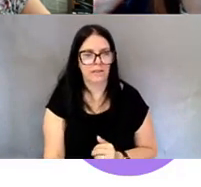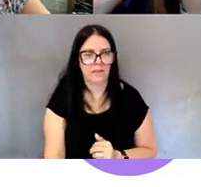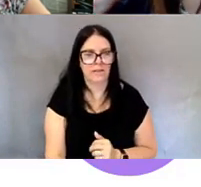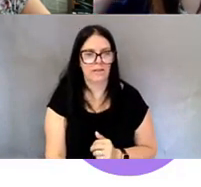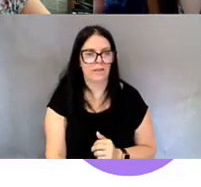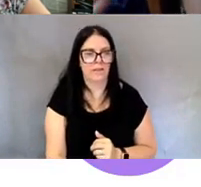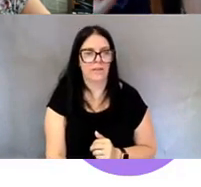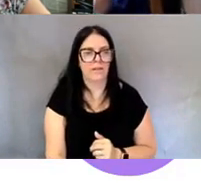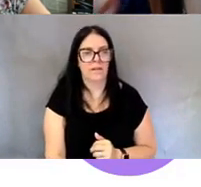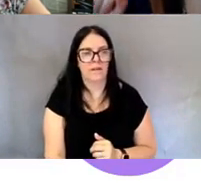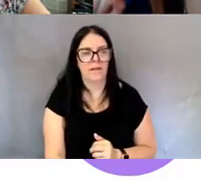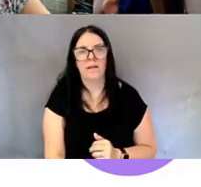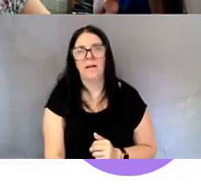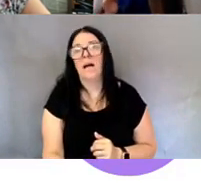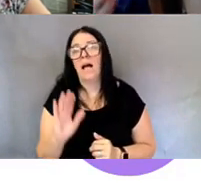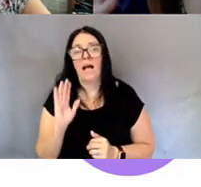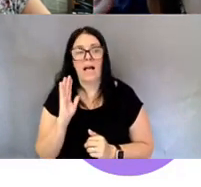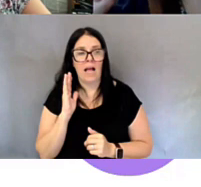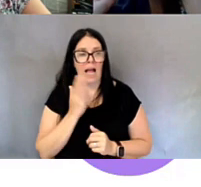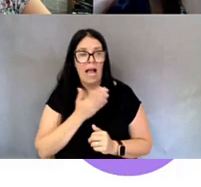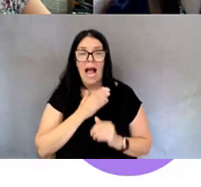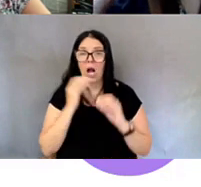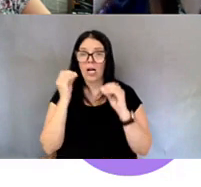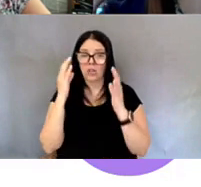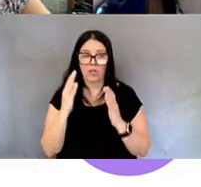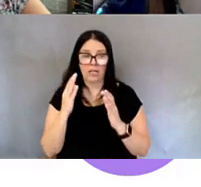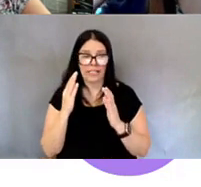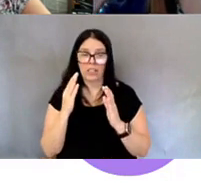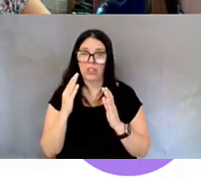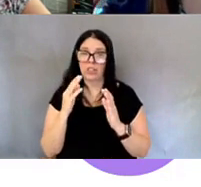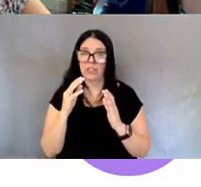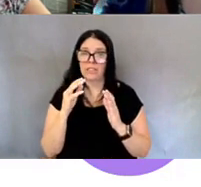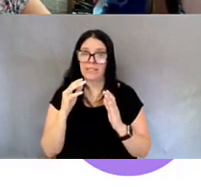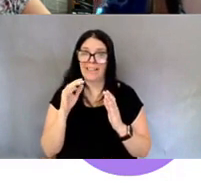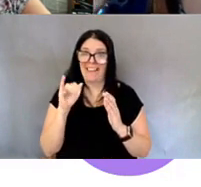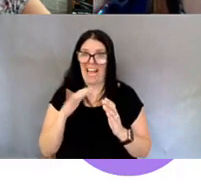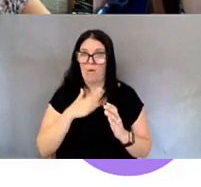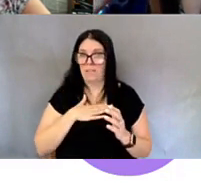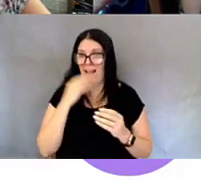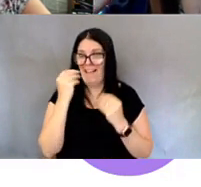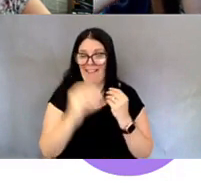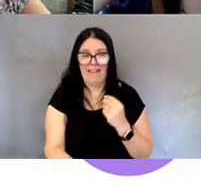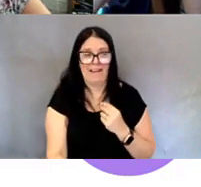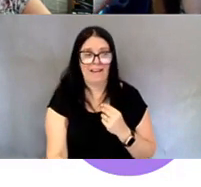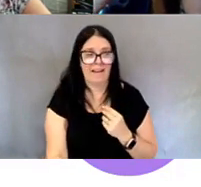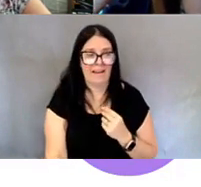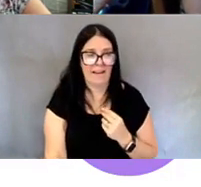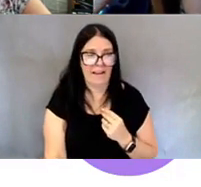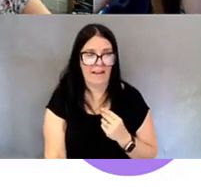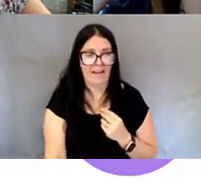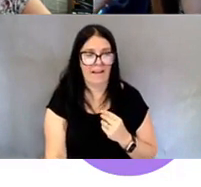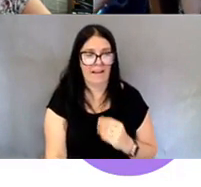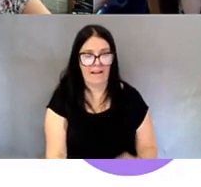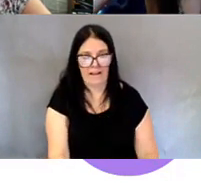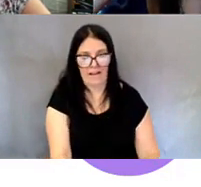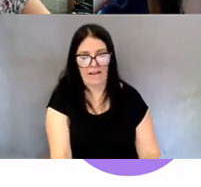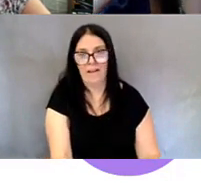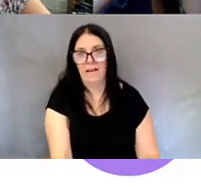What are instructors' needs now? That was kind of my thinking as somebody who wanted to go out in the